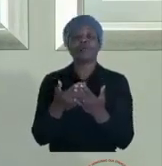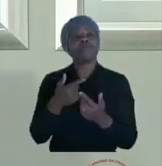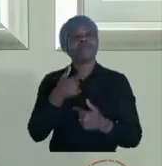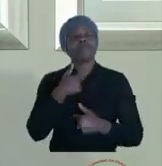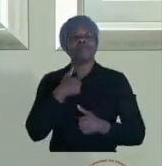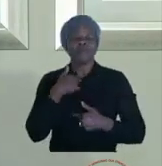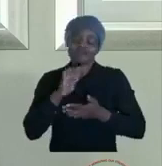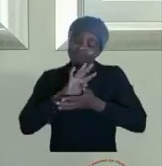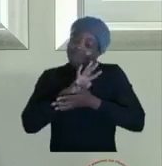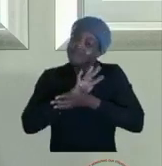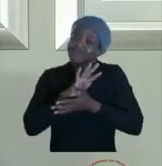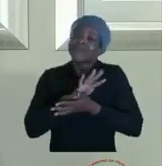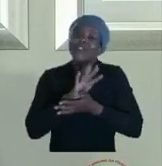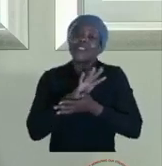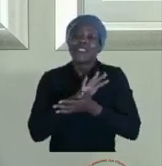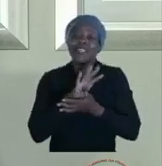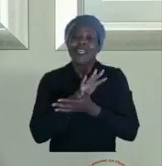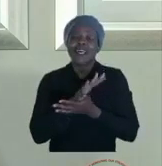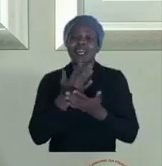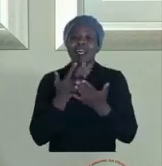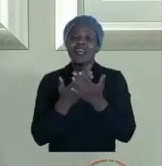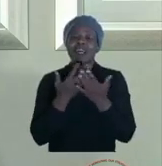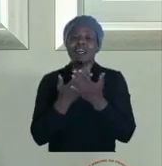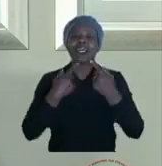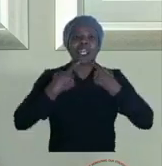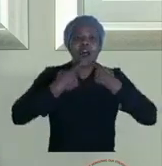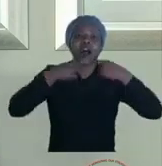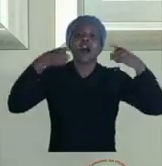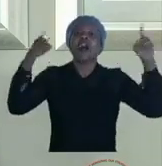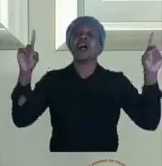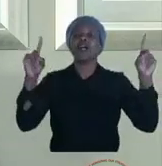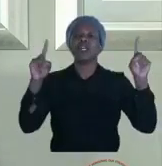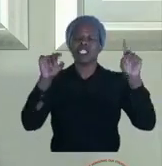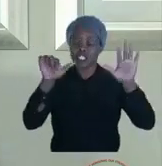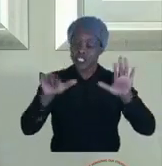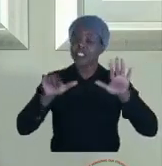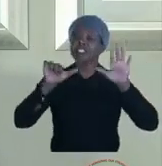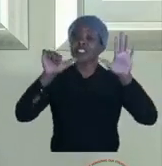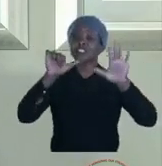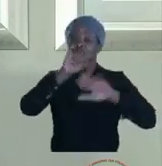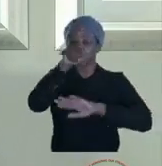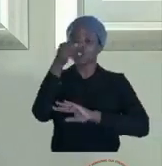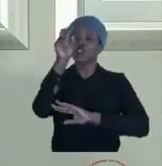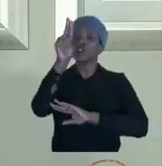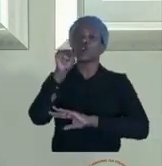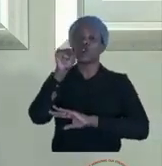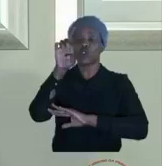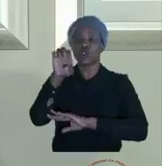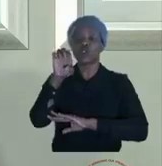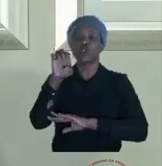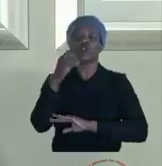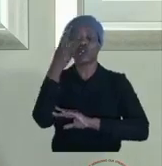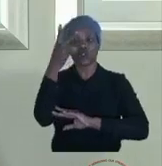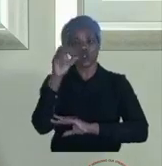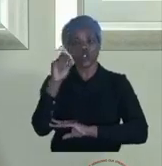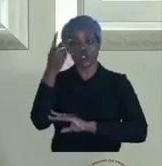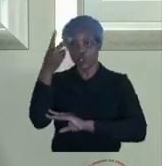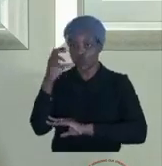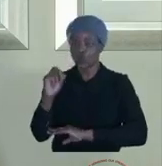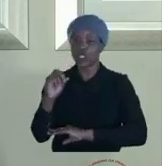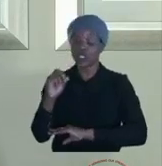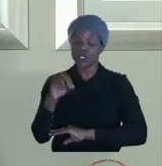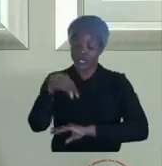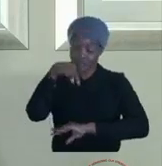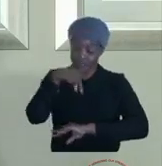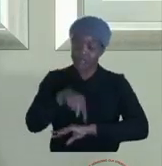therefore happy today to address you from Freedom Park on the 16th of June 2020. Today